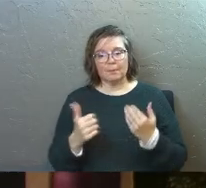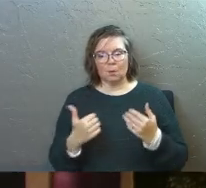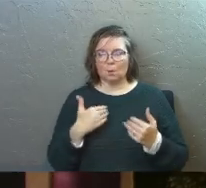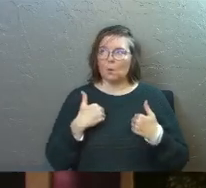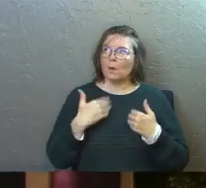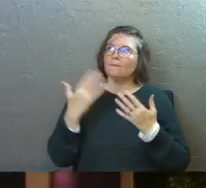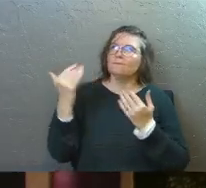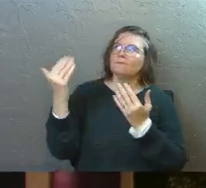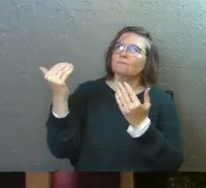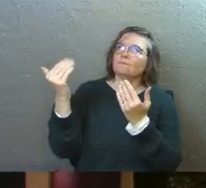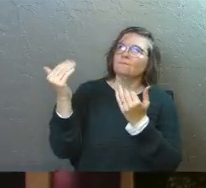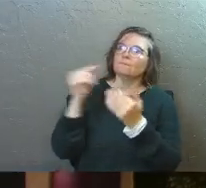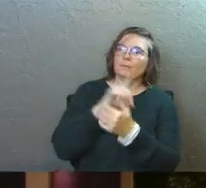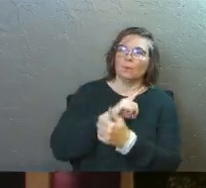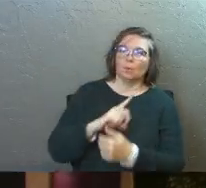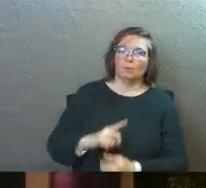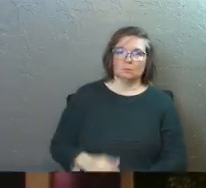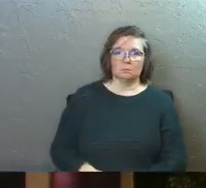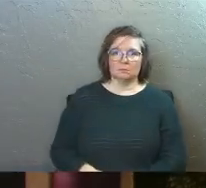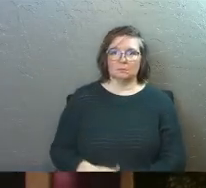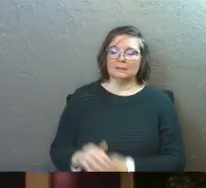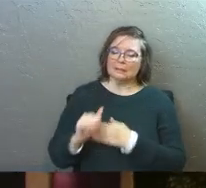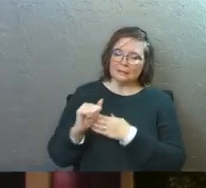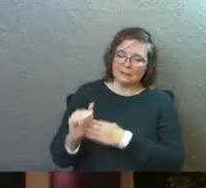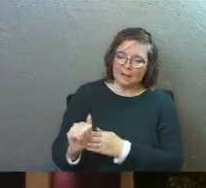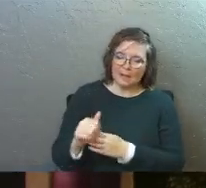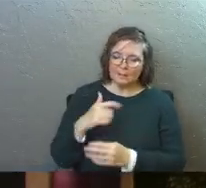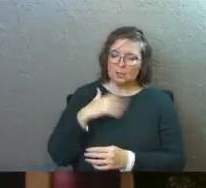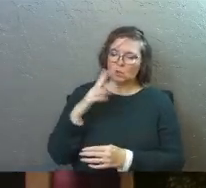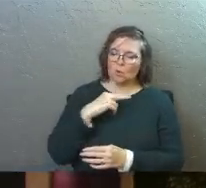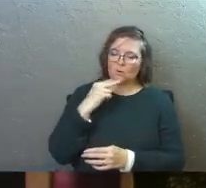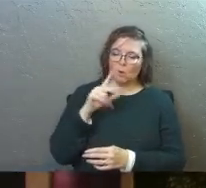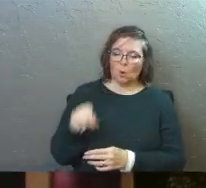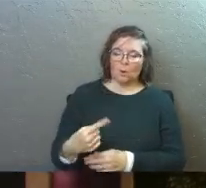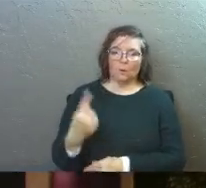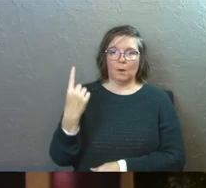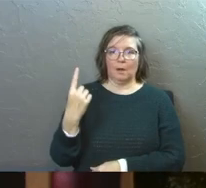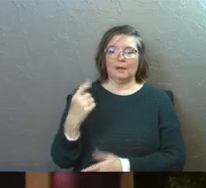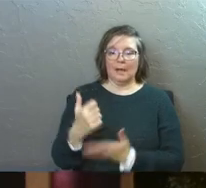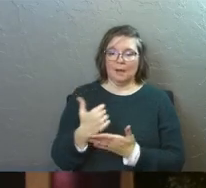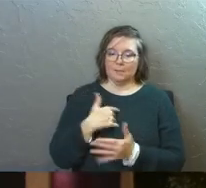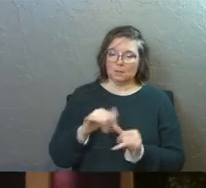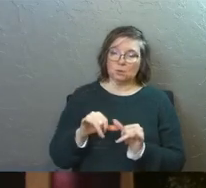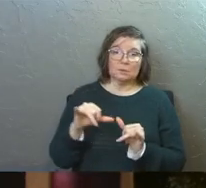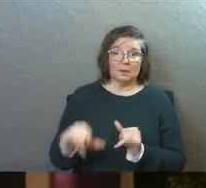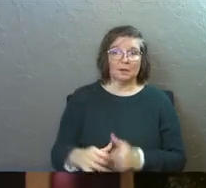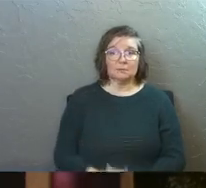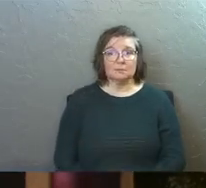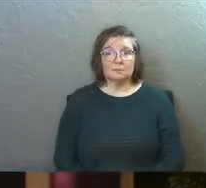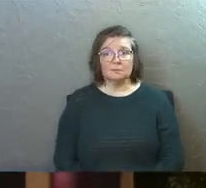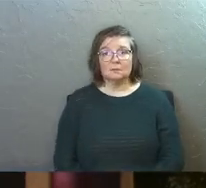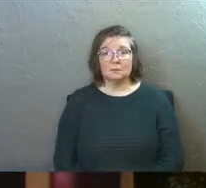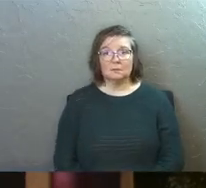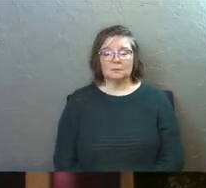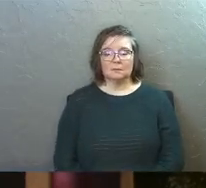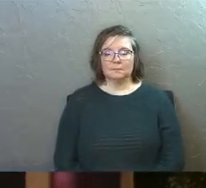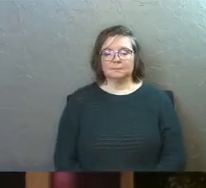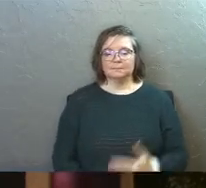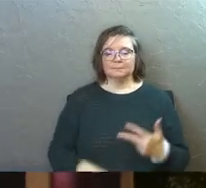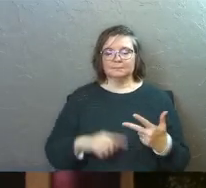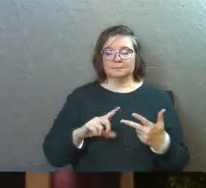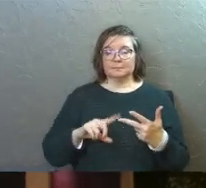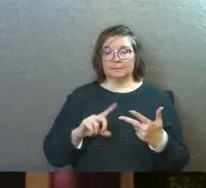go, what do you have, Lord? Guide me because your voice is the only one. Help me to stay in it. Point number